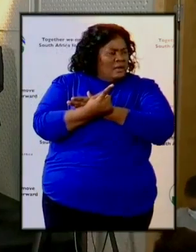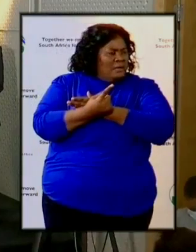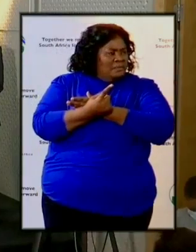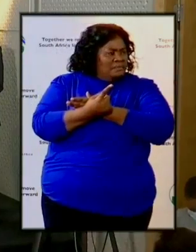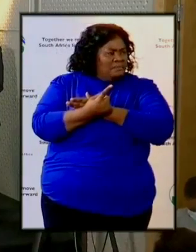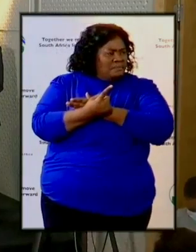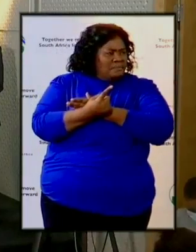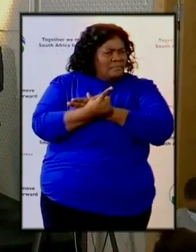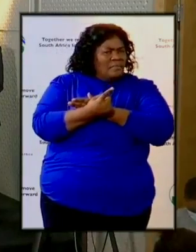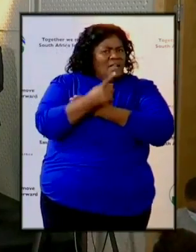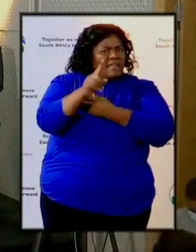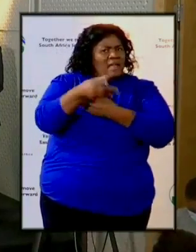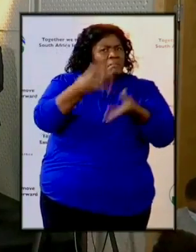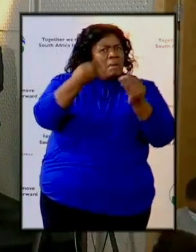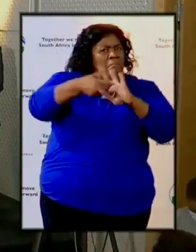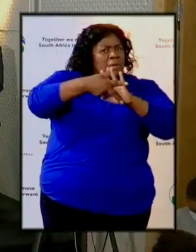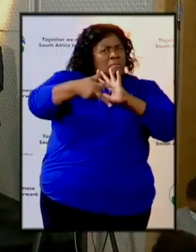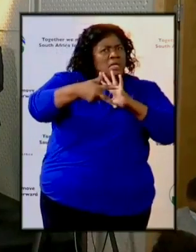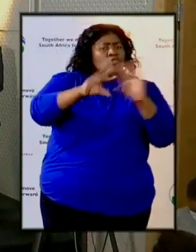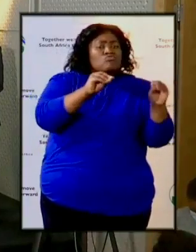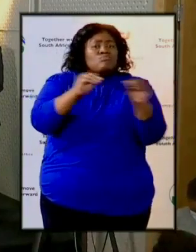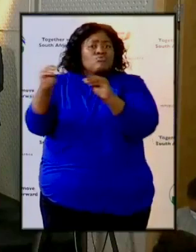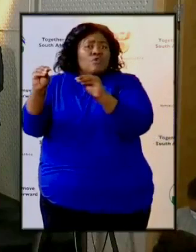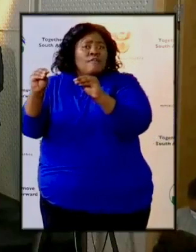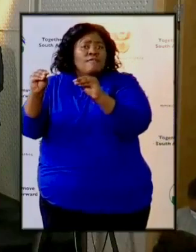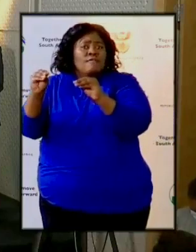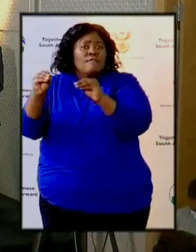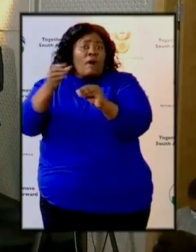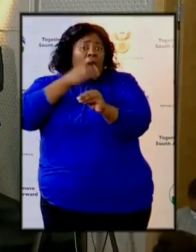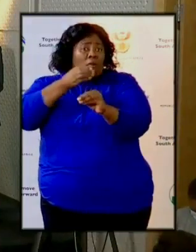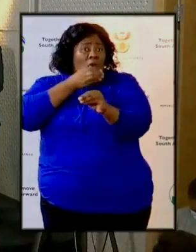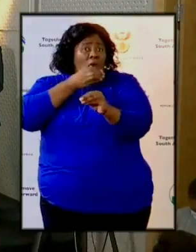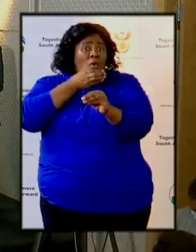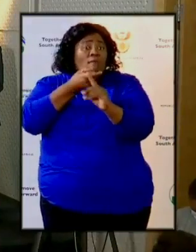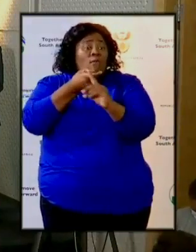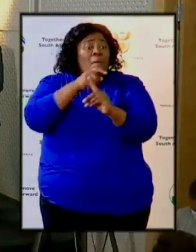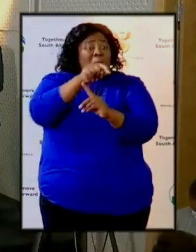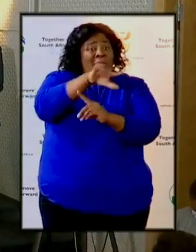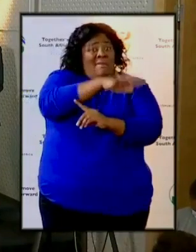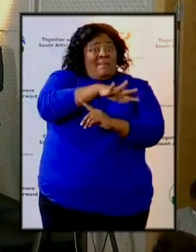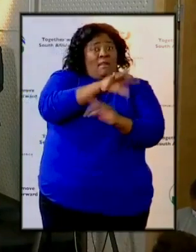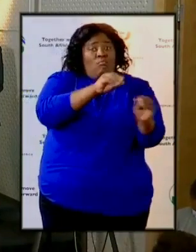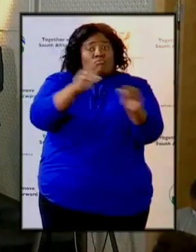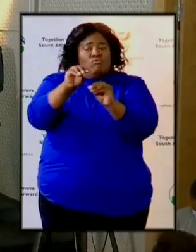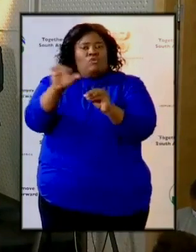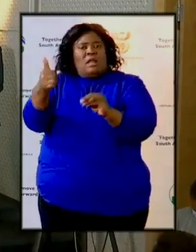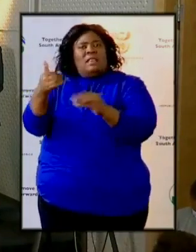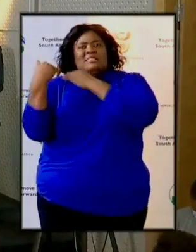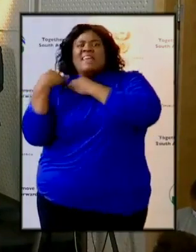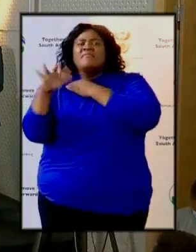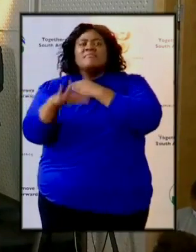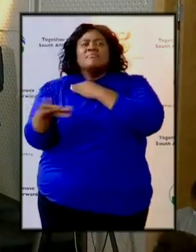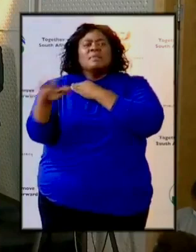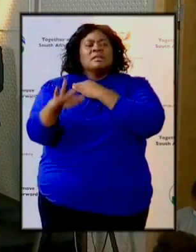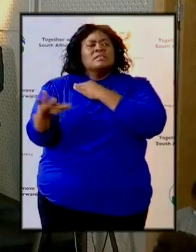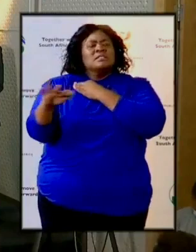given to allow them to move alcohol from one area to another to put them in storage? That's the first question. And the second one is about this once